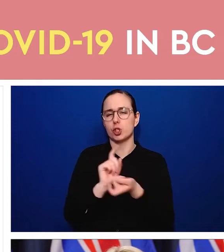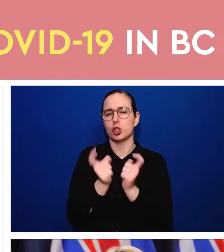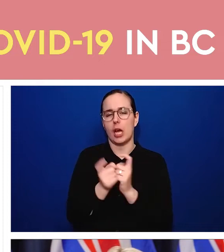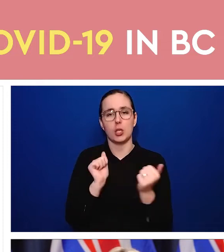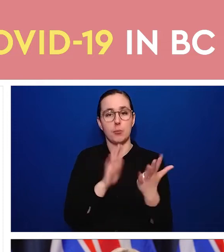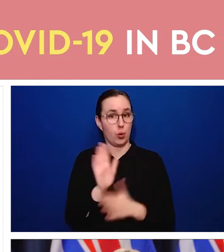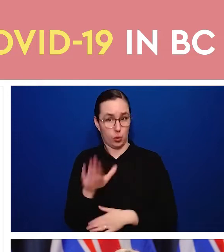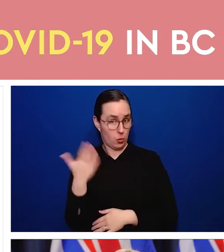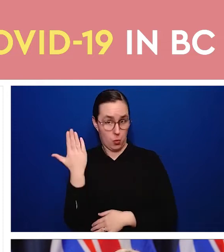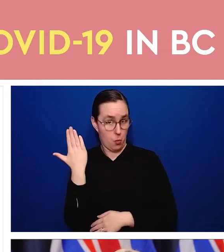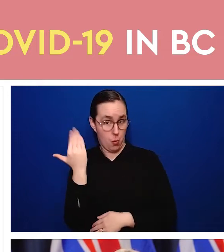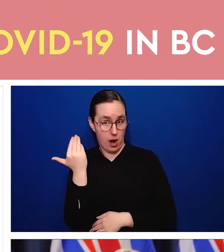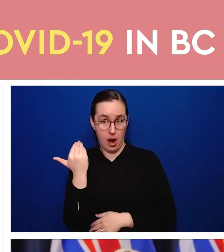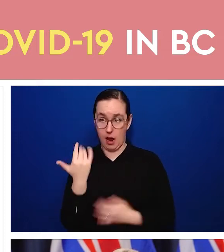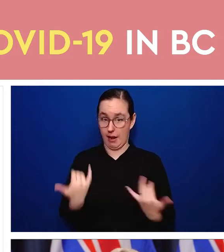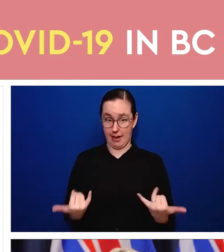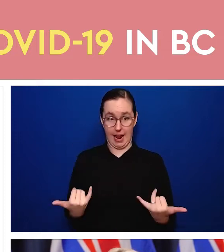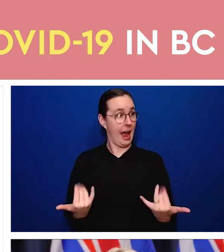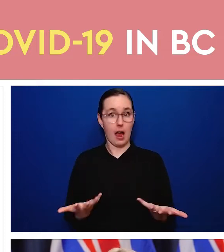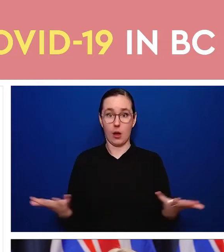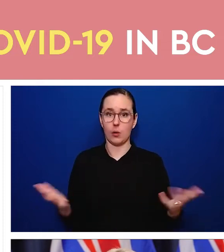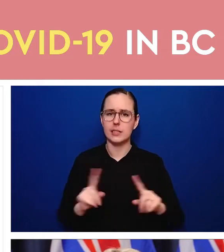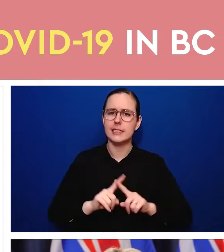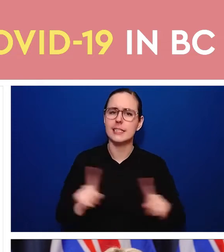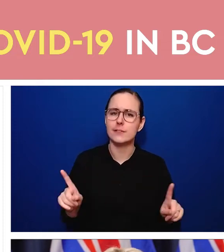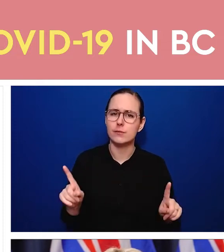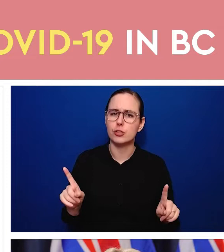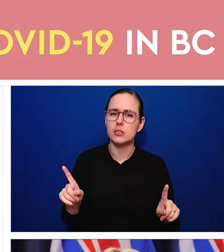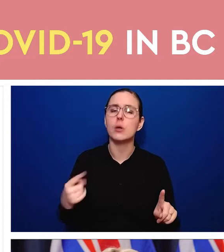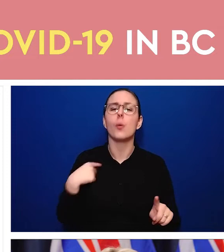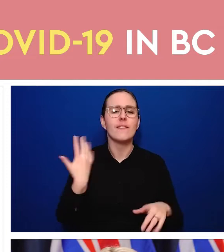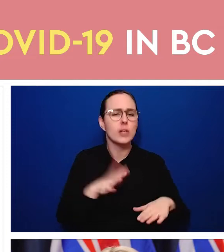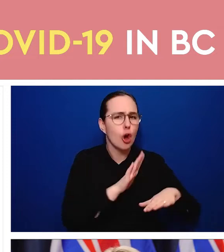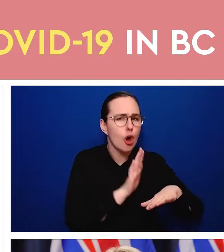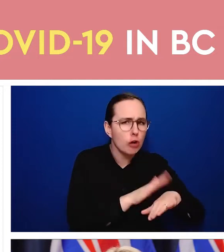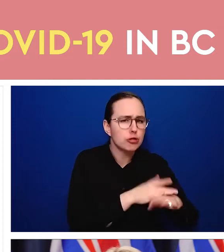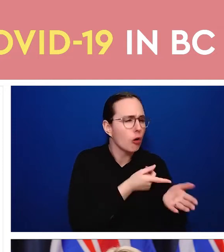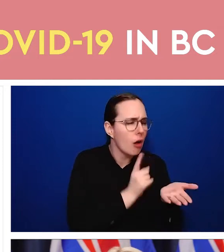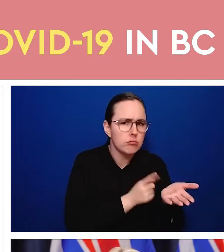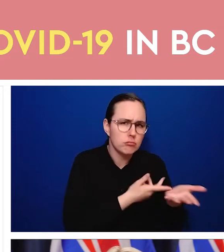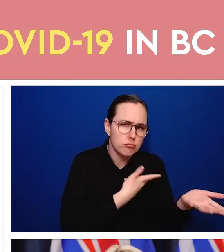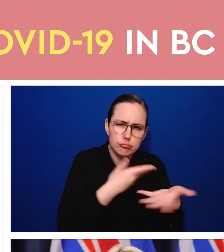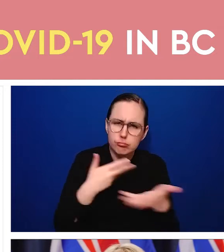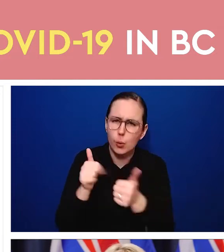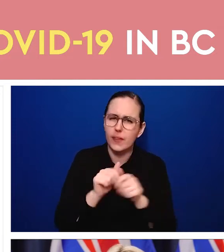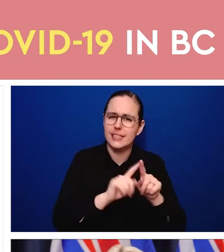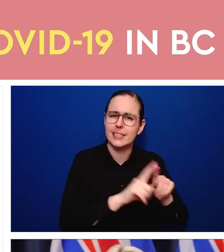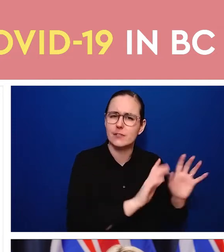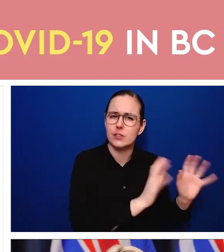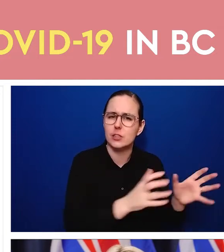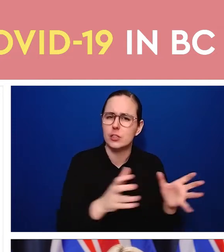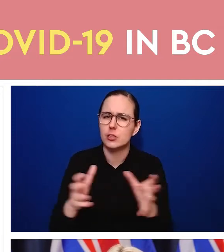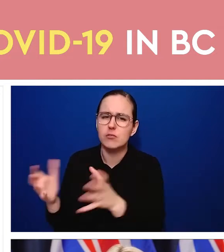with the various colleges that are affected. So we want to ensure that colleges had the ability to collect